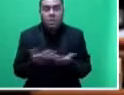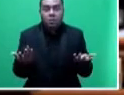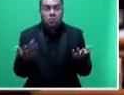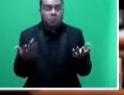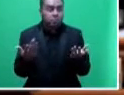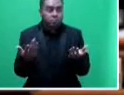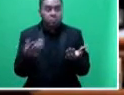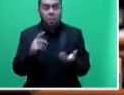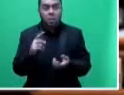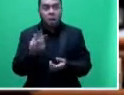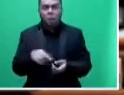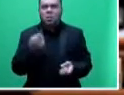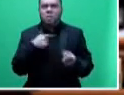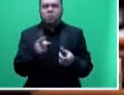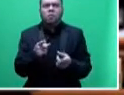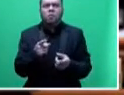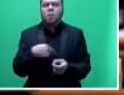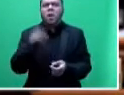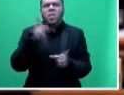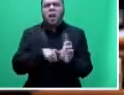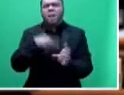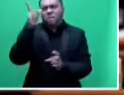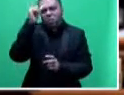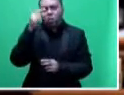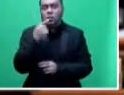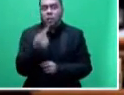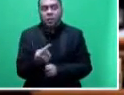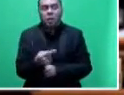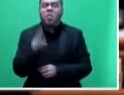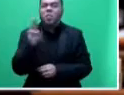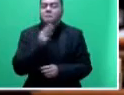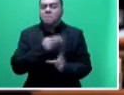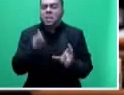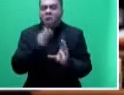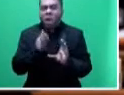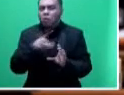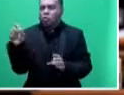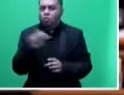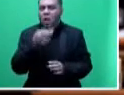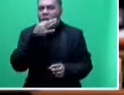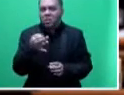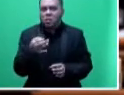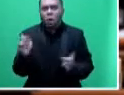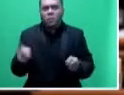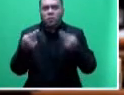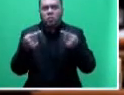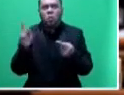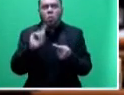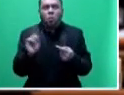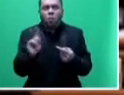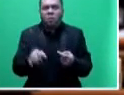sent a Facebook post from a young Fijian who said, and I quote, "The media should stop asking opposition what they think and